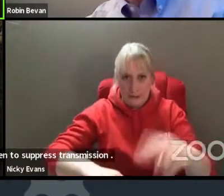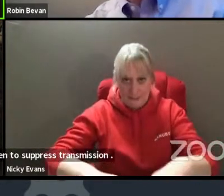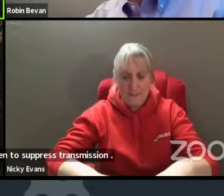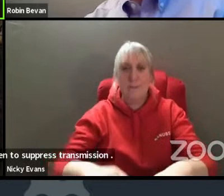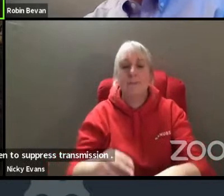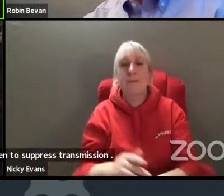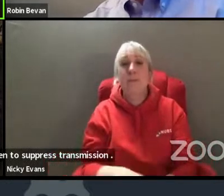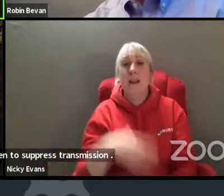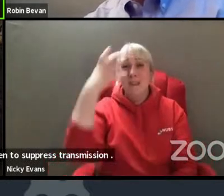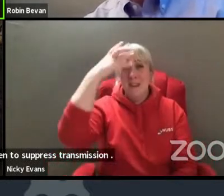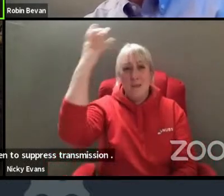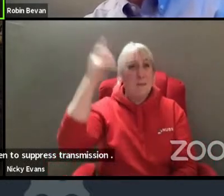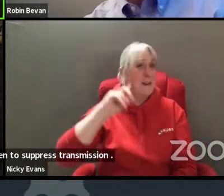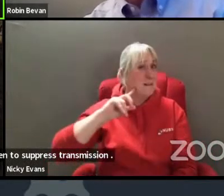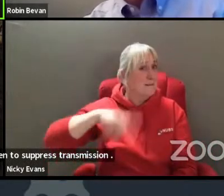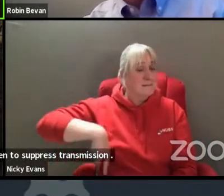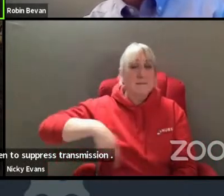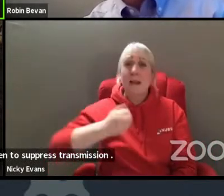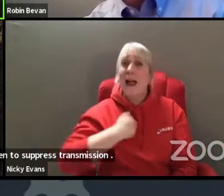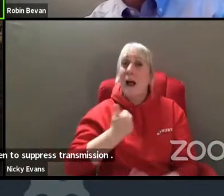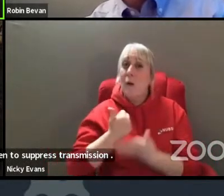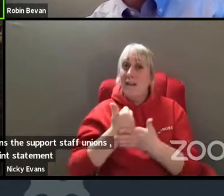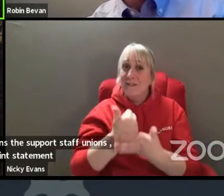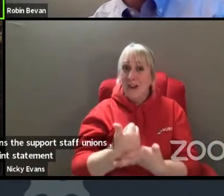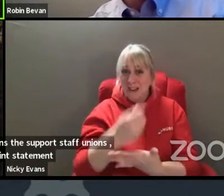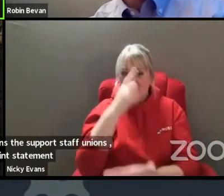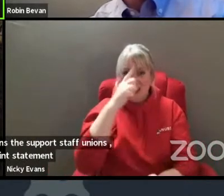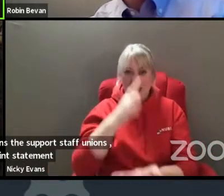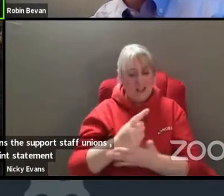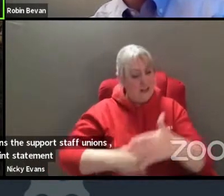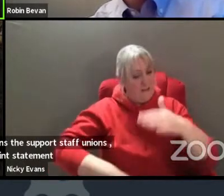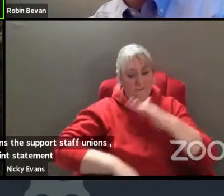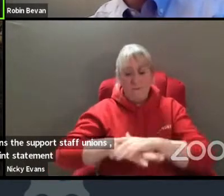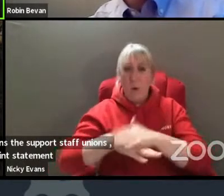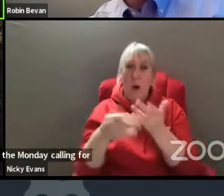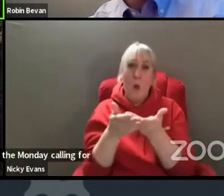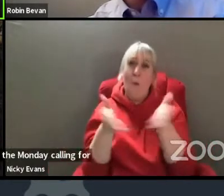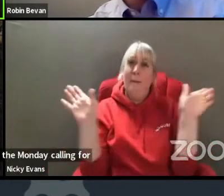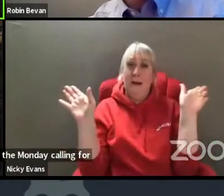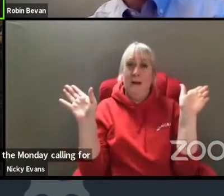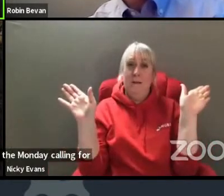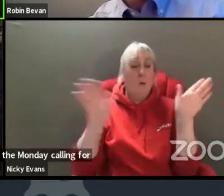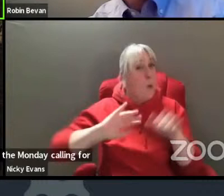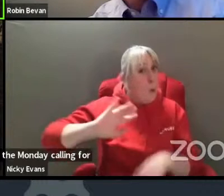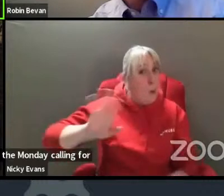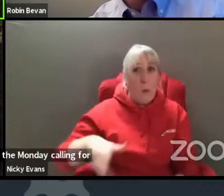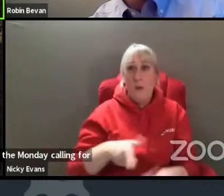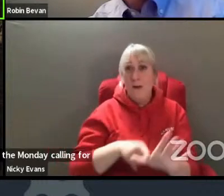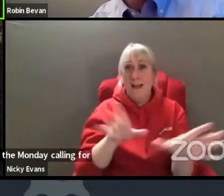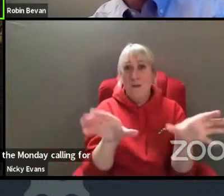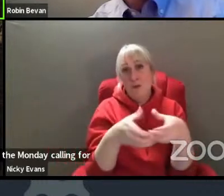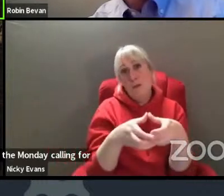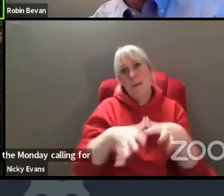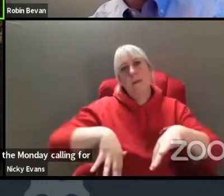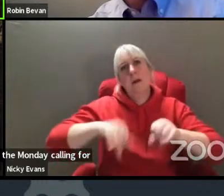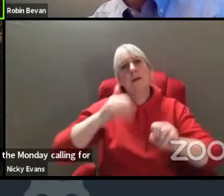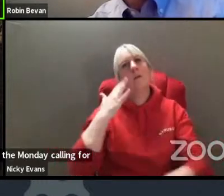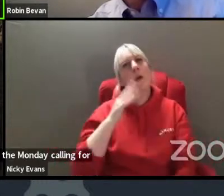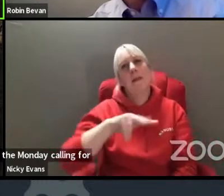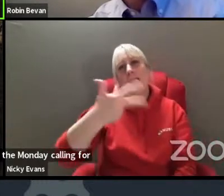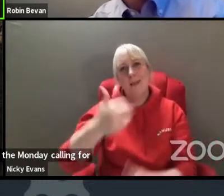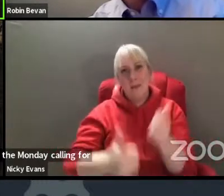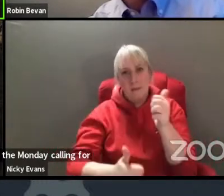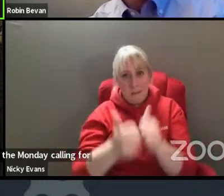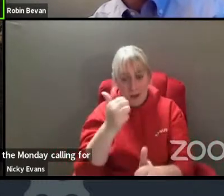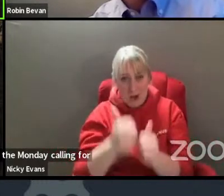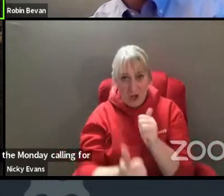advice or our advice and to go ahead with a full school and college reopening with all year groups from the 8th of March. Now, we